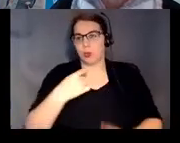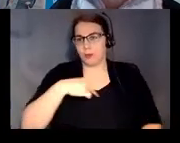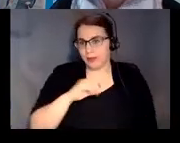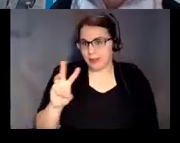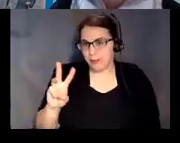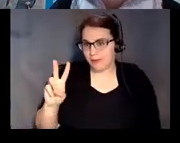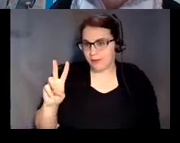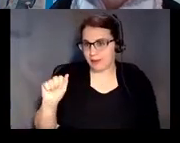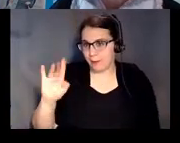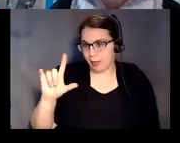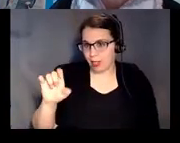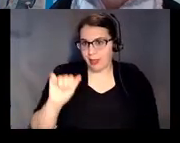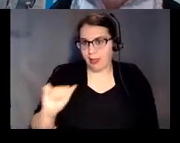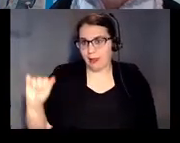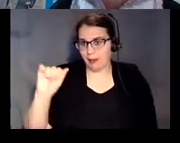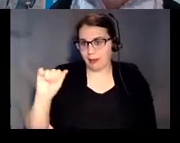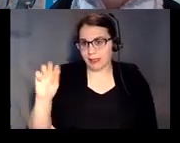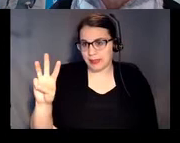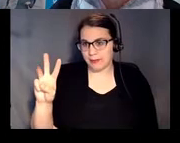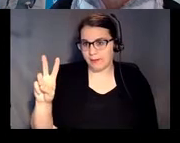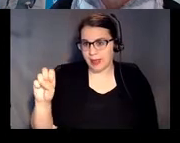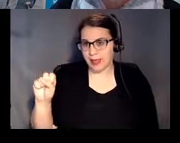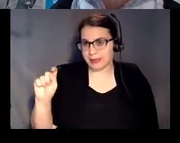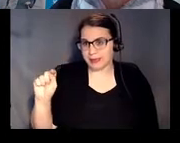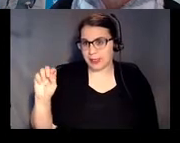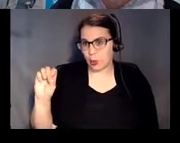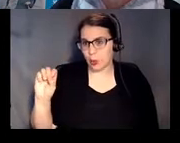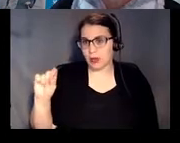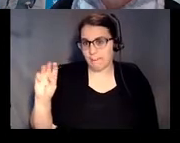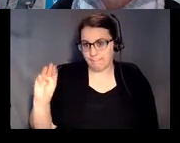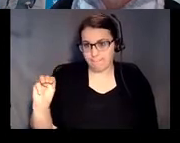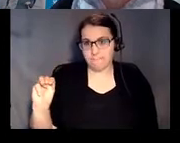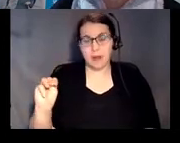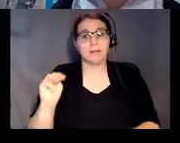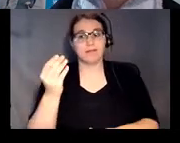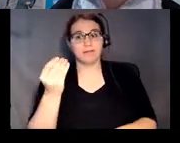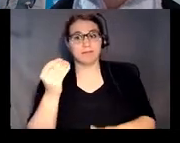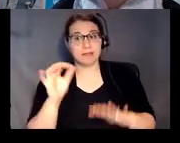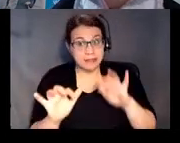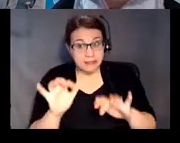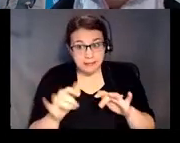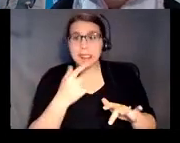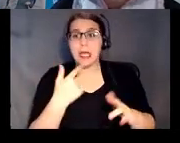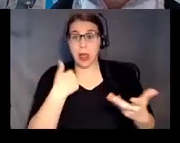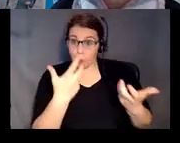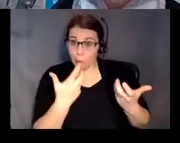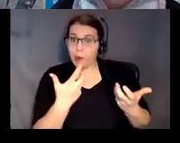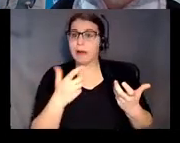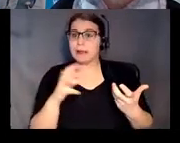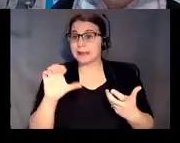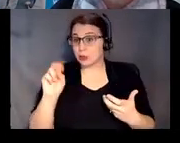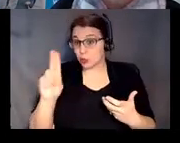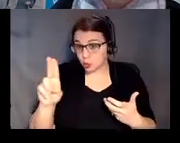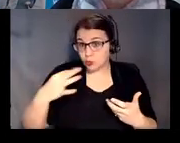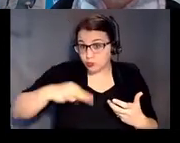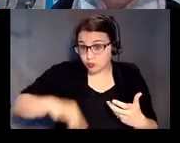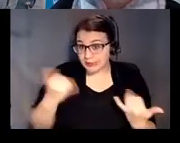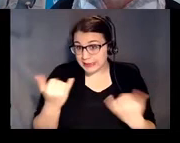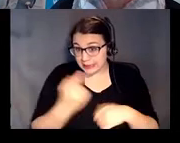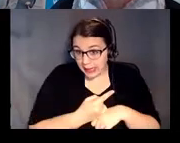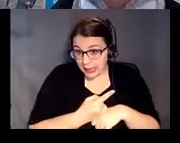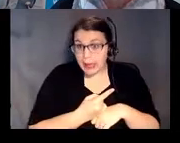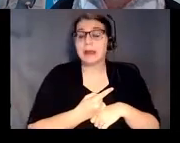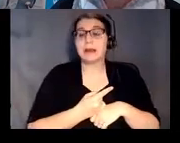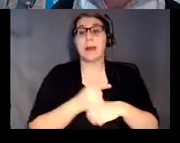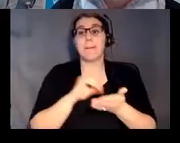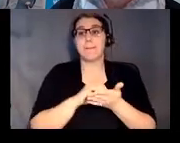wvable@wvsto.com. Let us know that you are requesting social work continuing ed credit for your attendance. Include your full name and the email